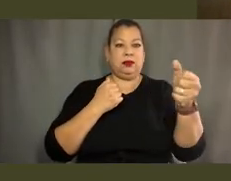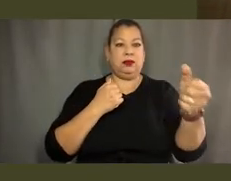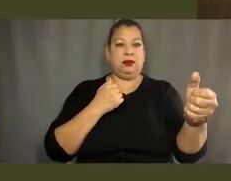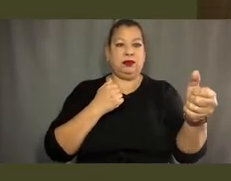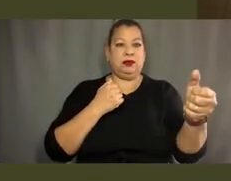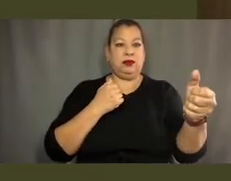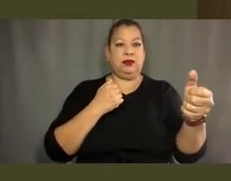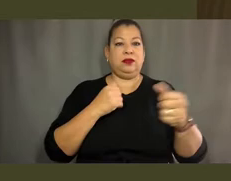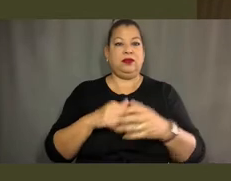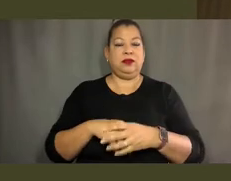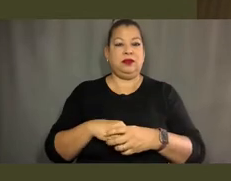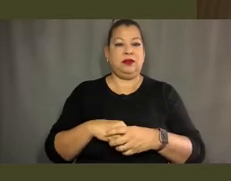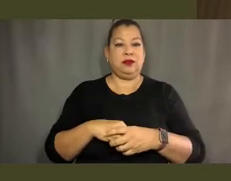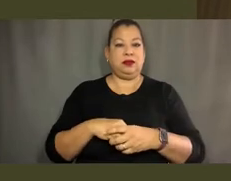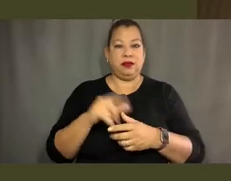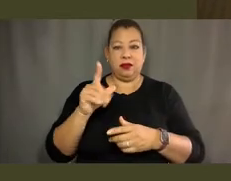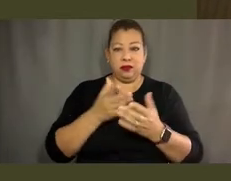Okay?